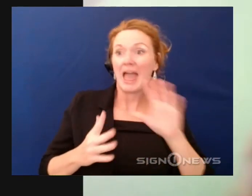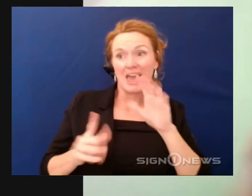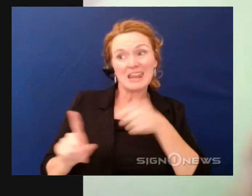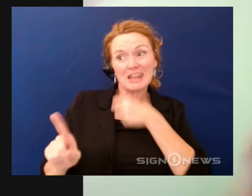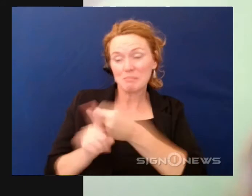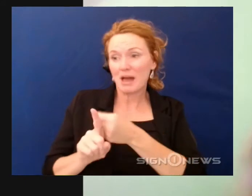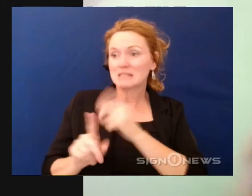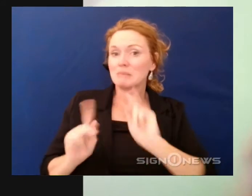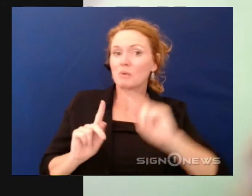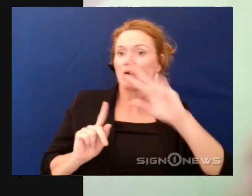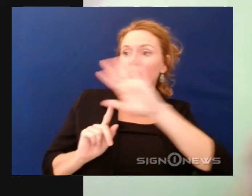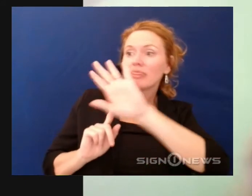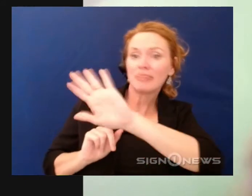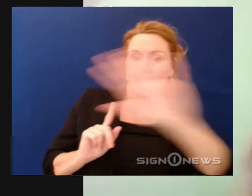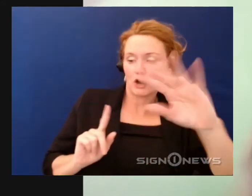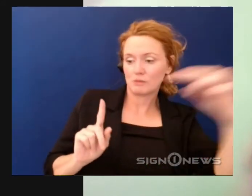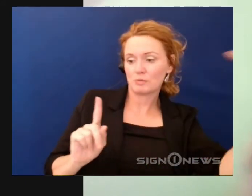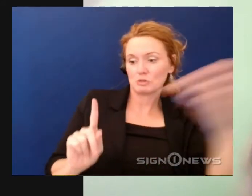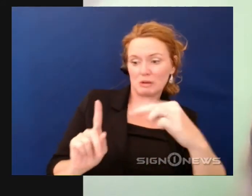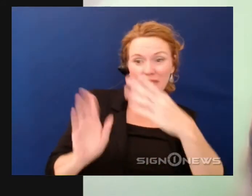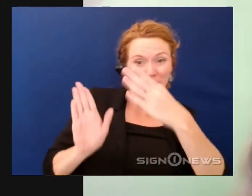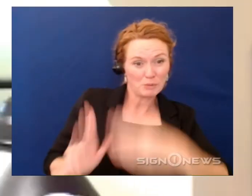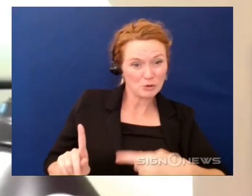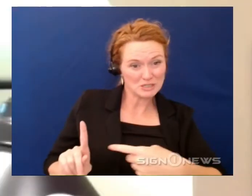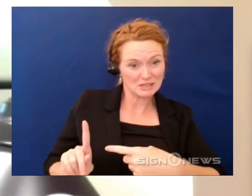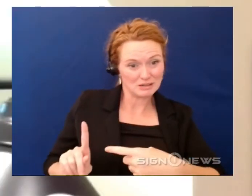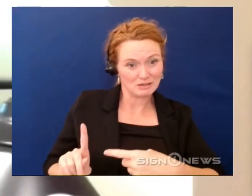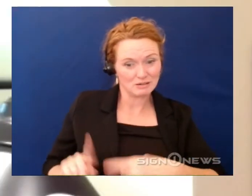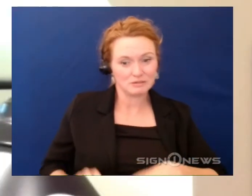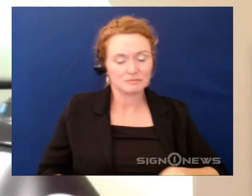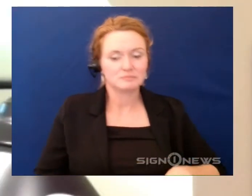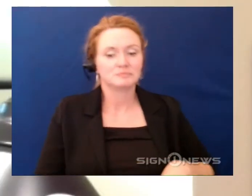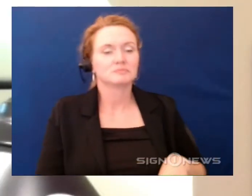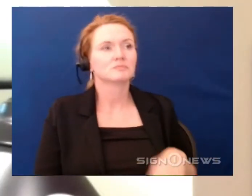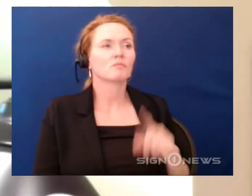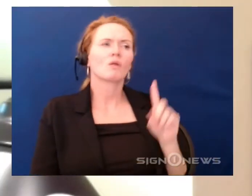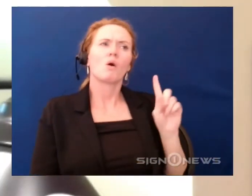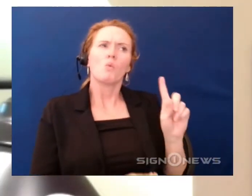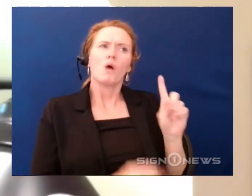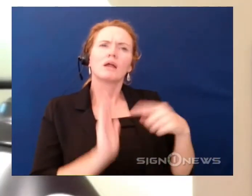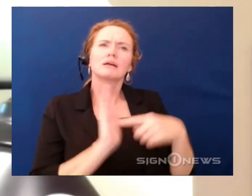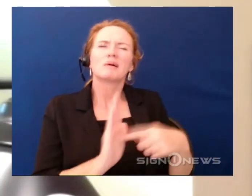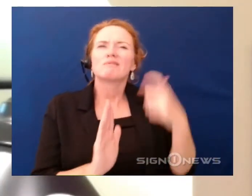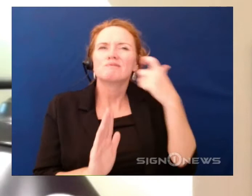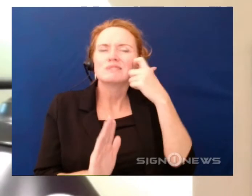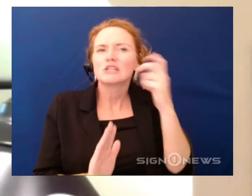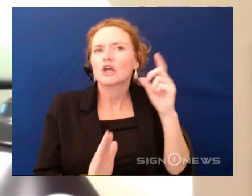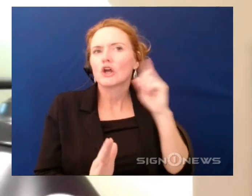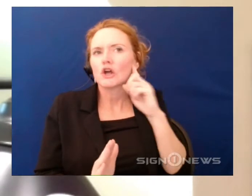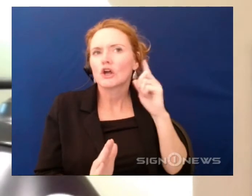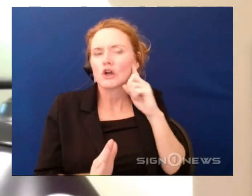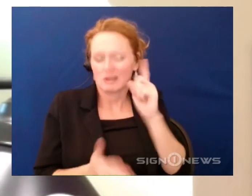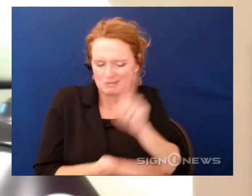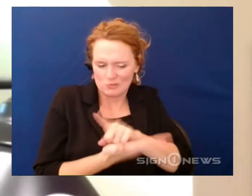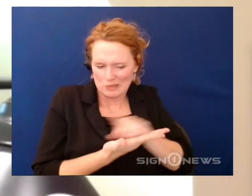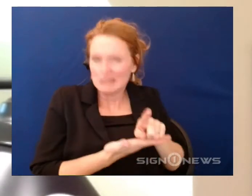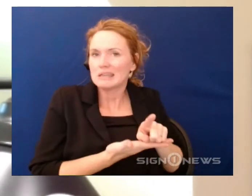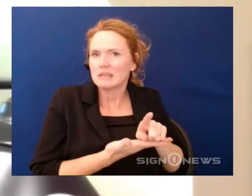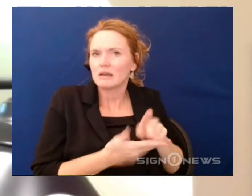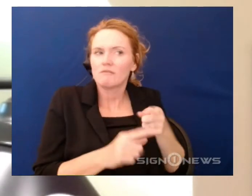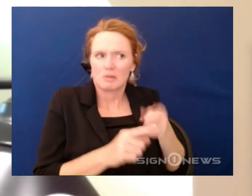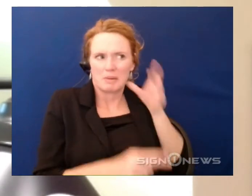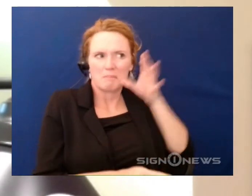by society at large. So one example I've heard of just as recently as this week from a parent